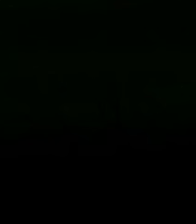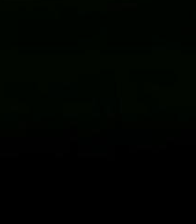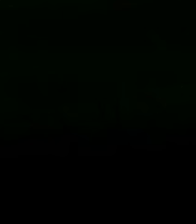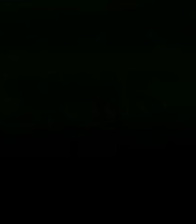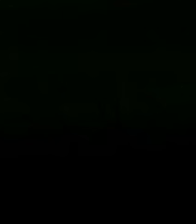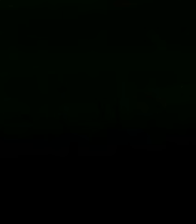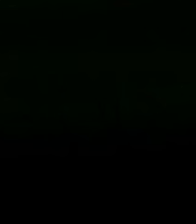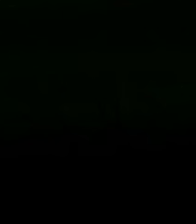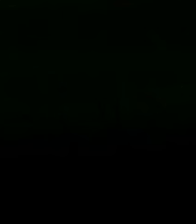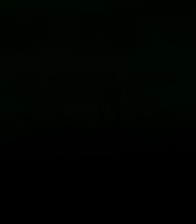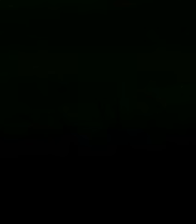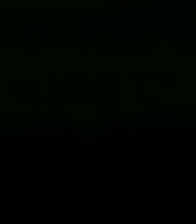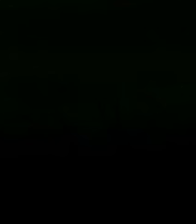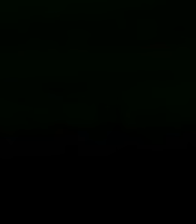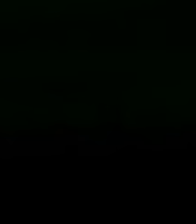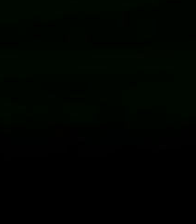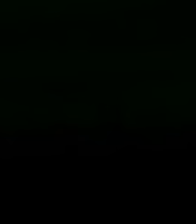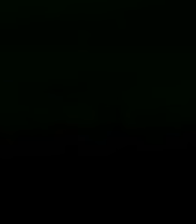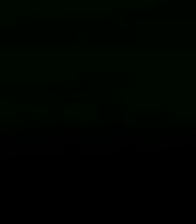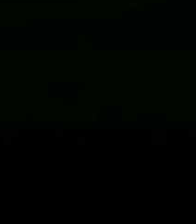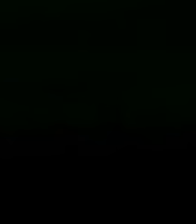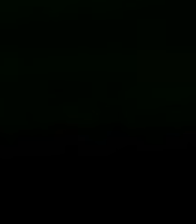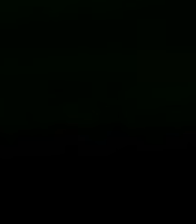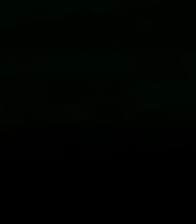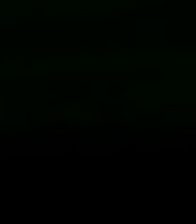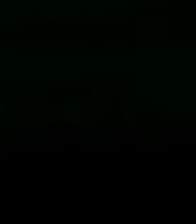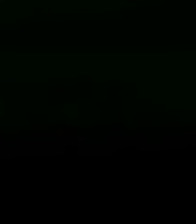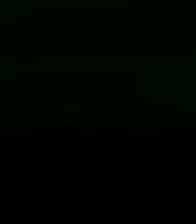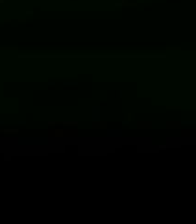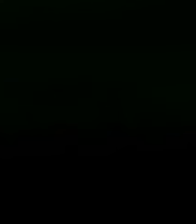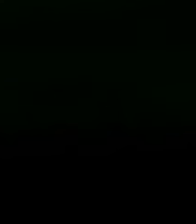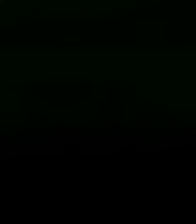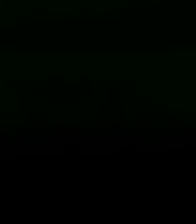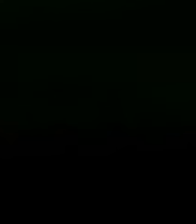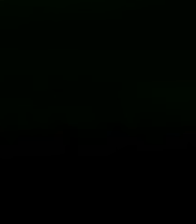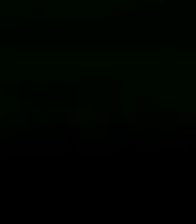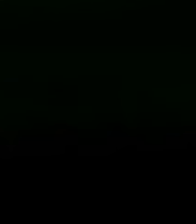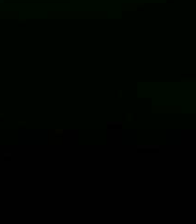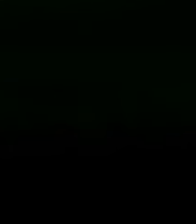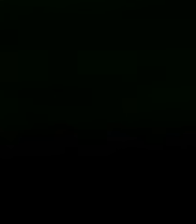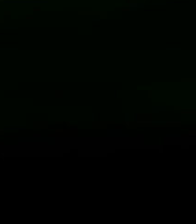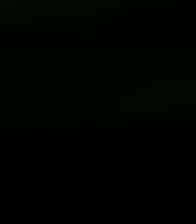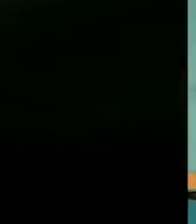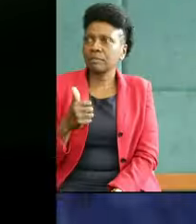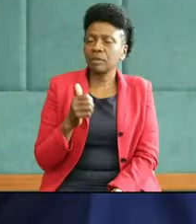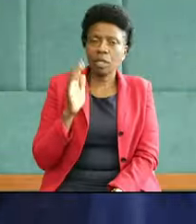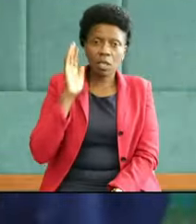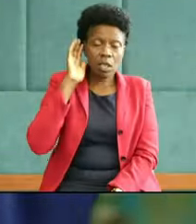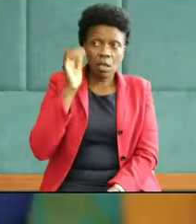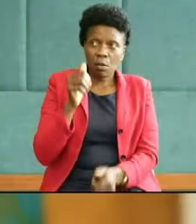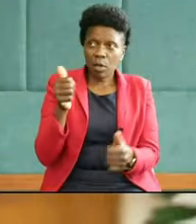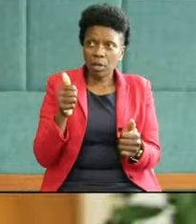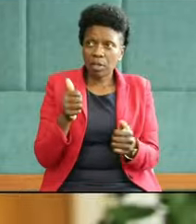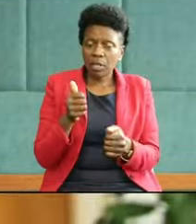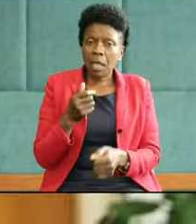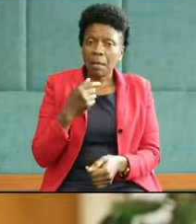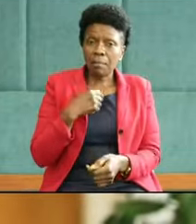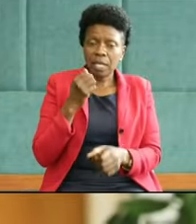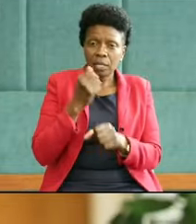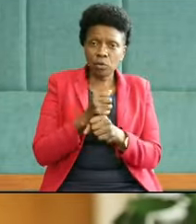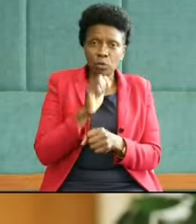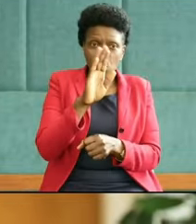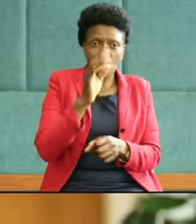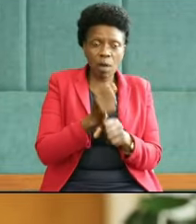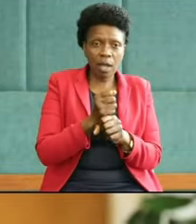been allotted, and no one can be a substitute to another. Hear me. Can I do your work? Yes or